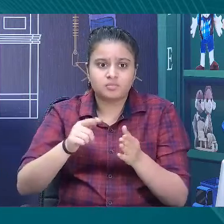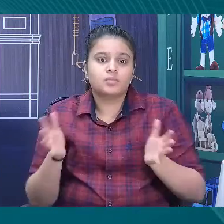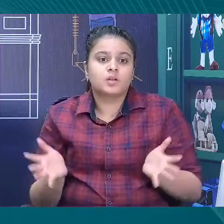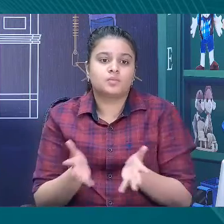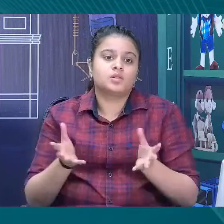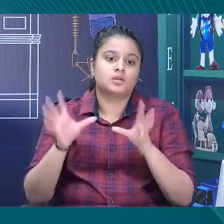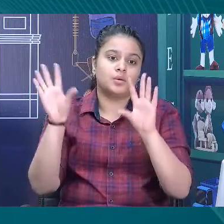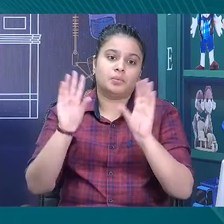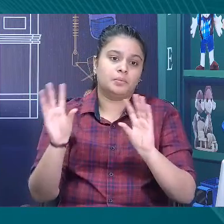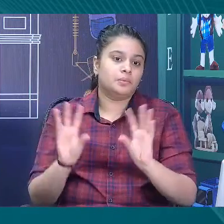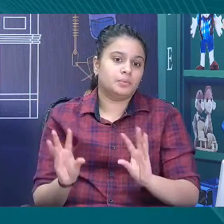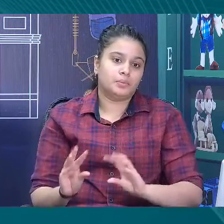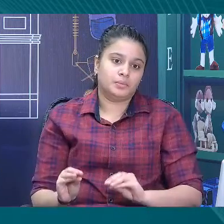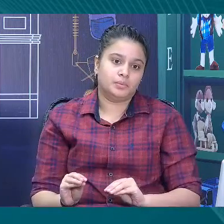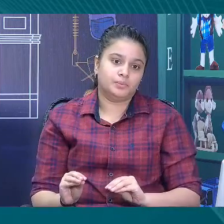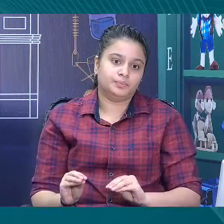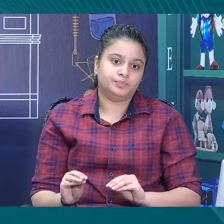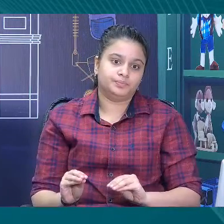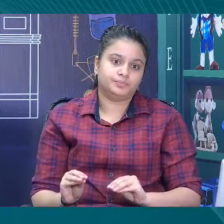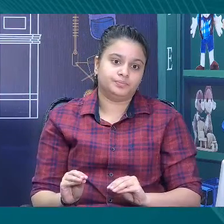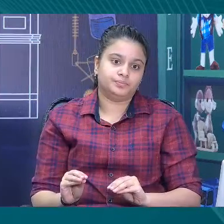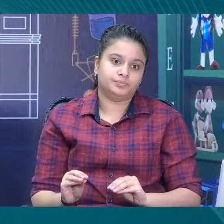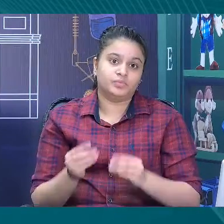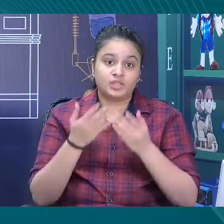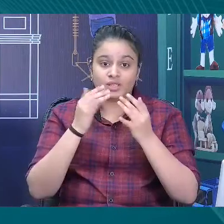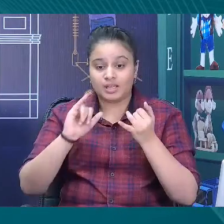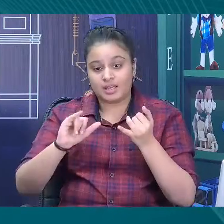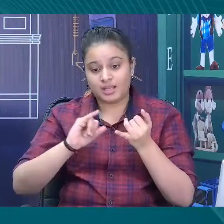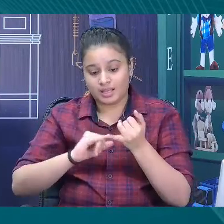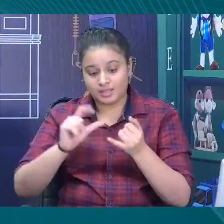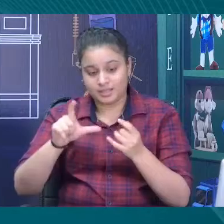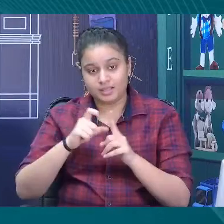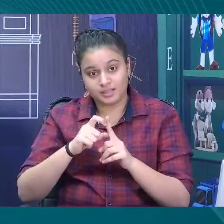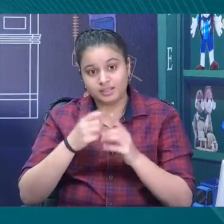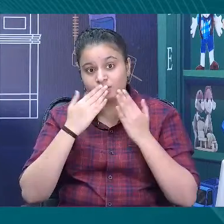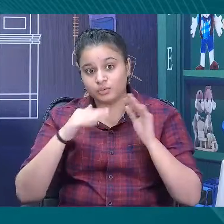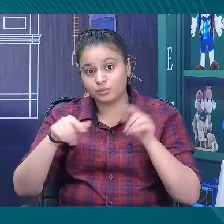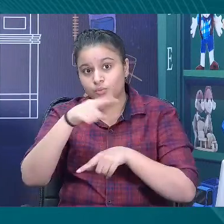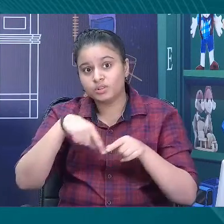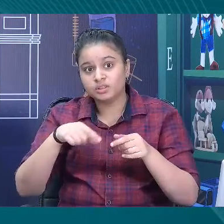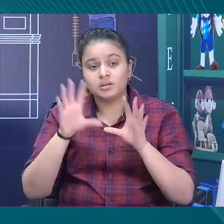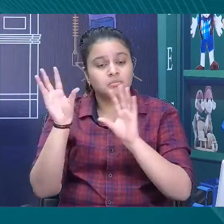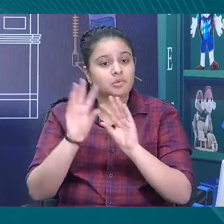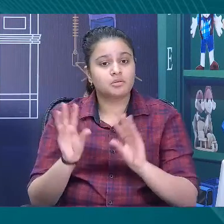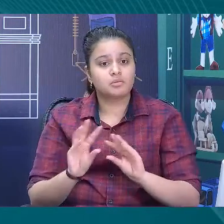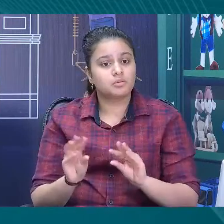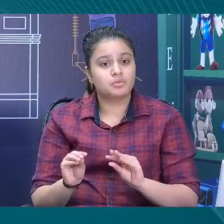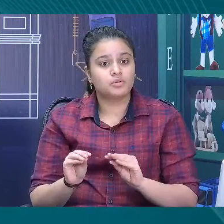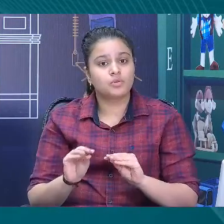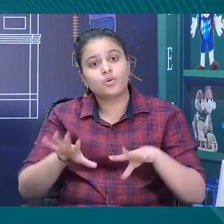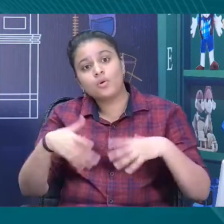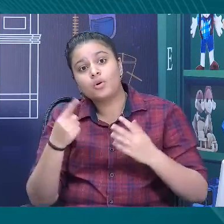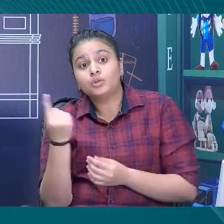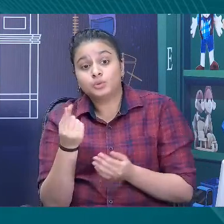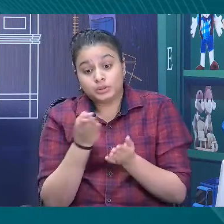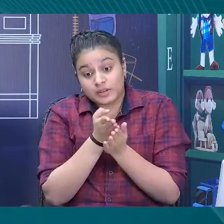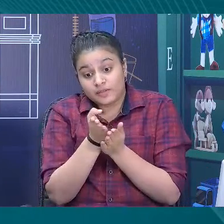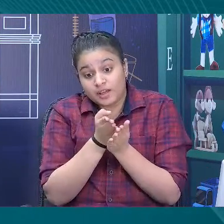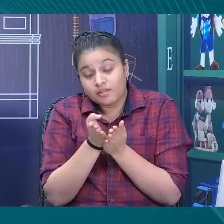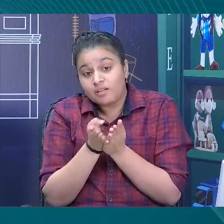to go, for children with SLD. So how are we going to use a lot of other things, like